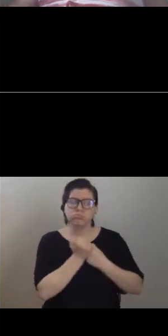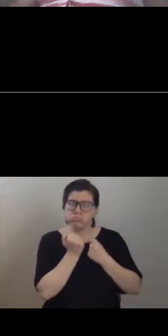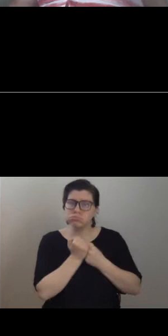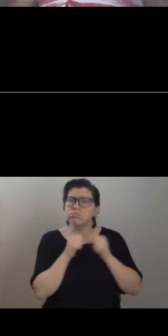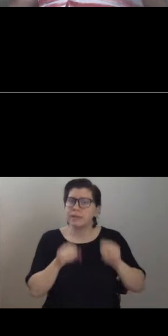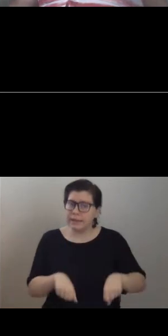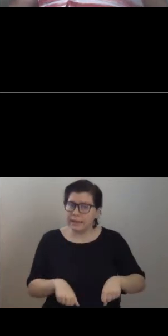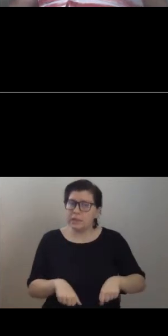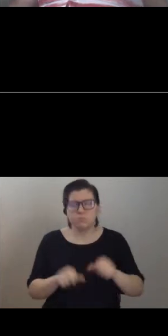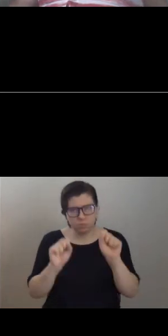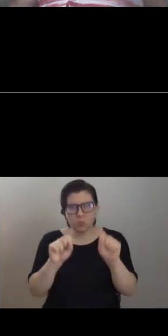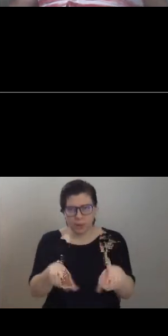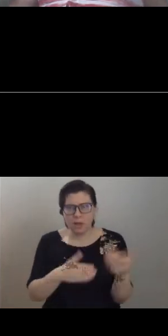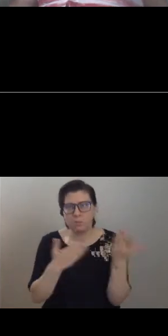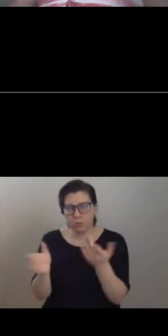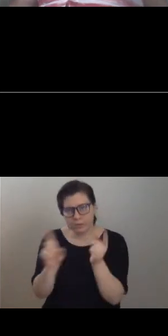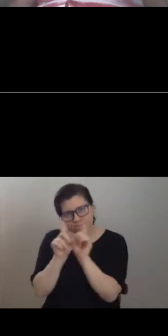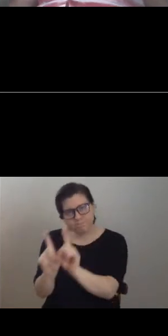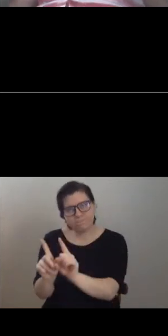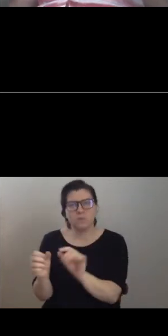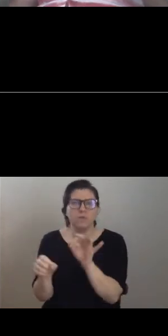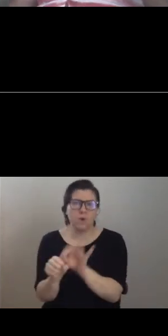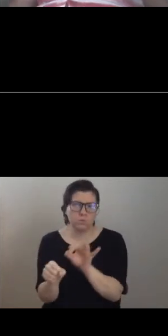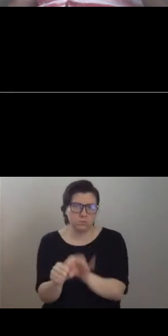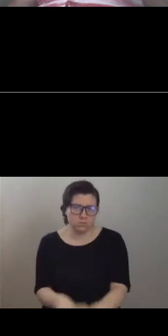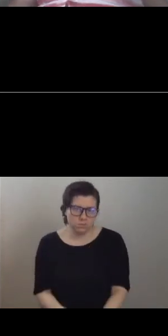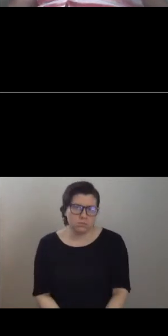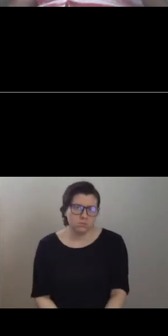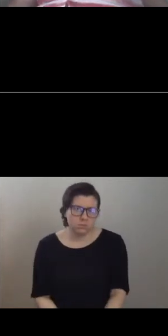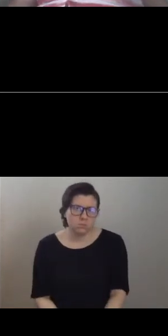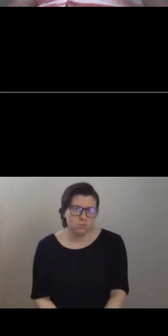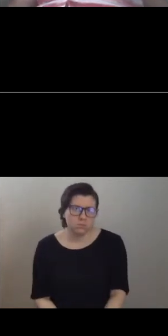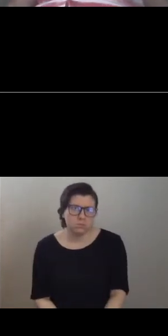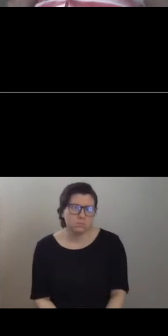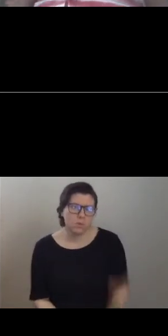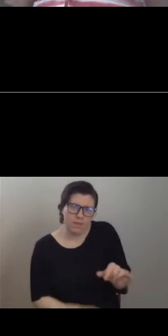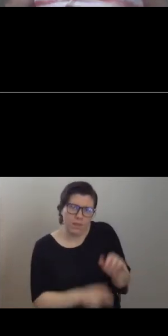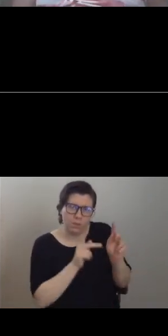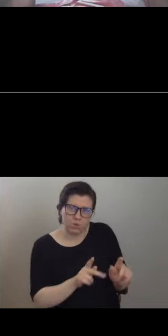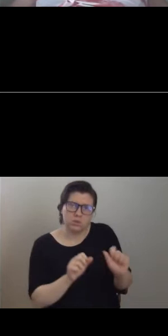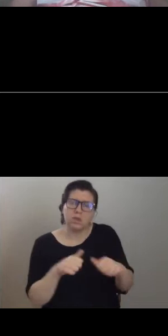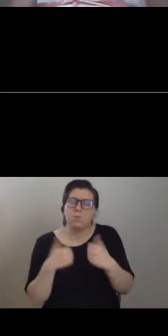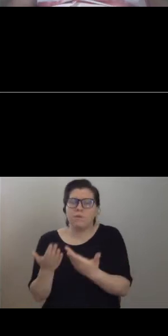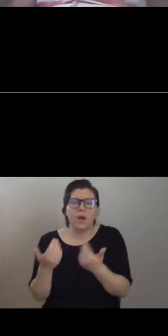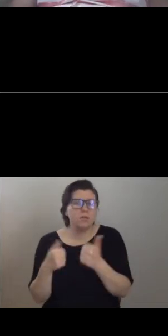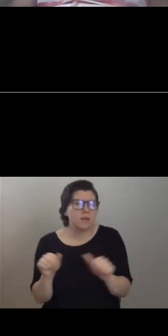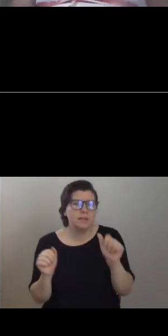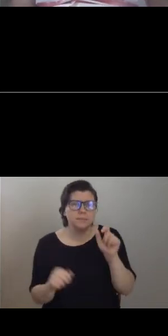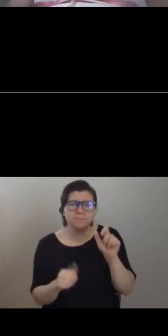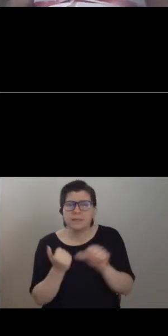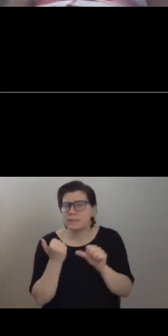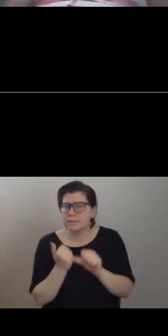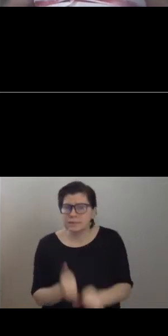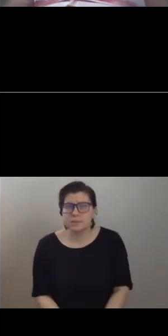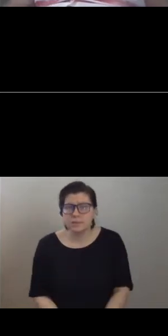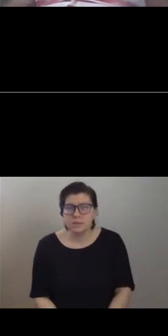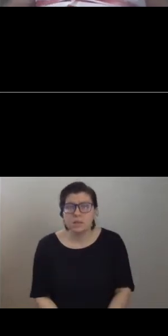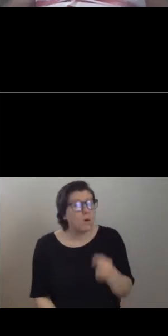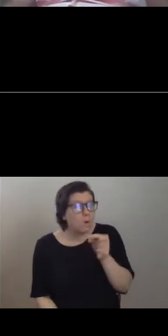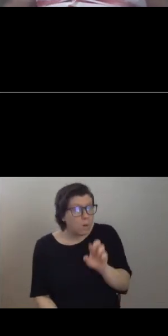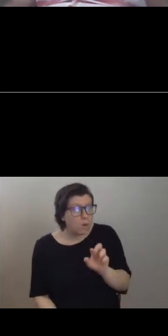you and to vote. And they can provide any assistance you may need, or you could